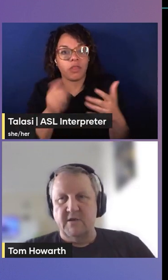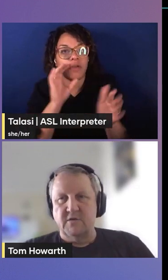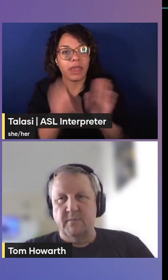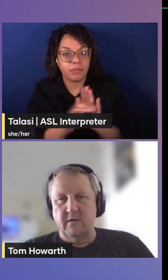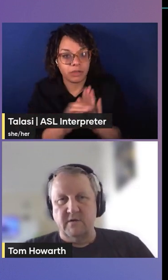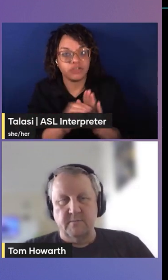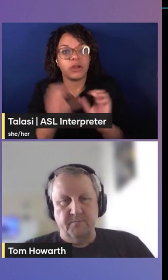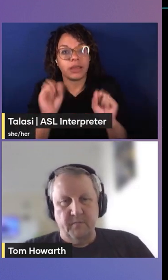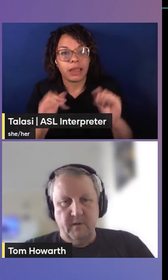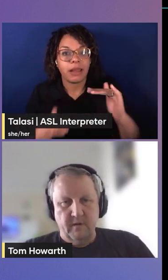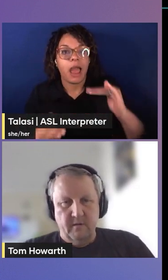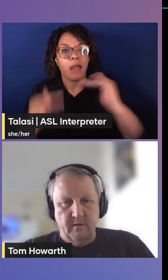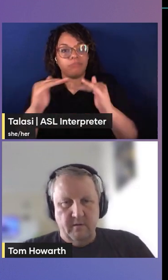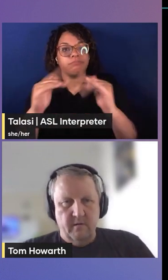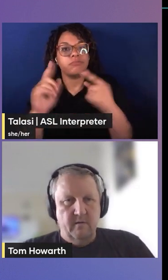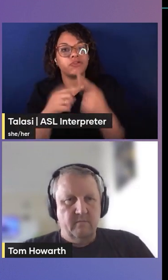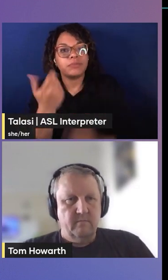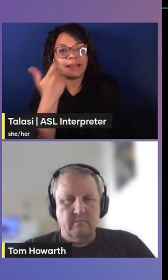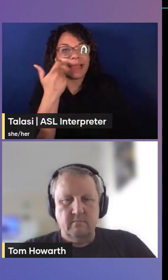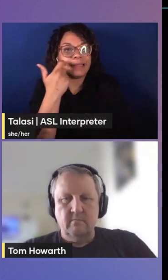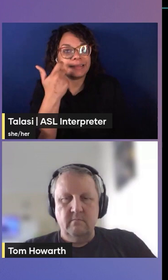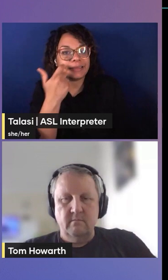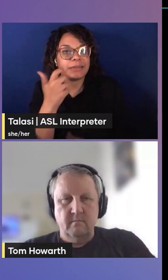and greatest builds.